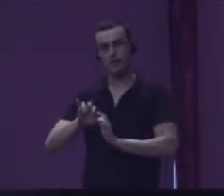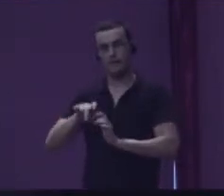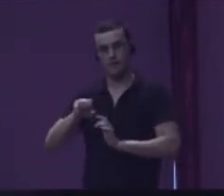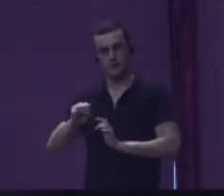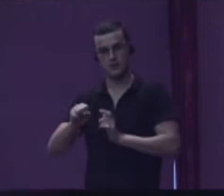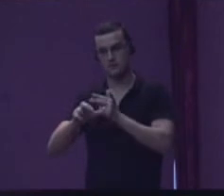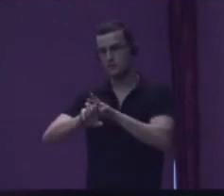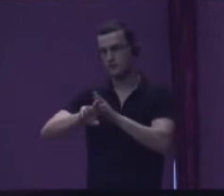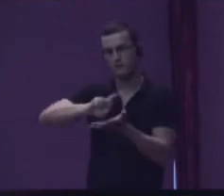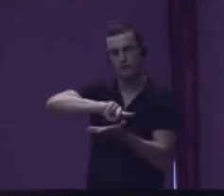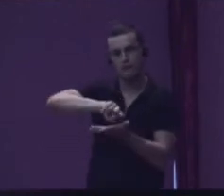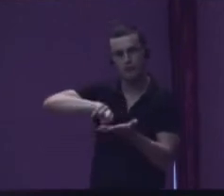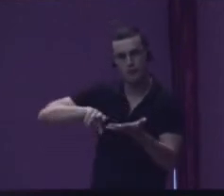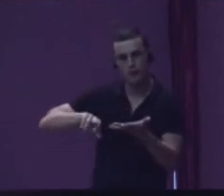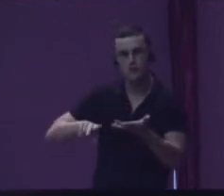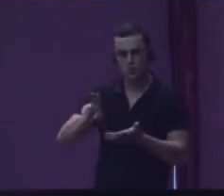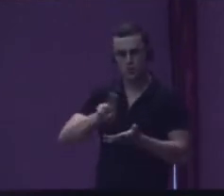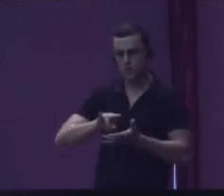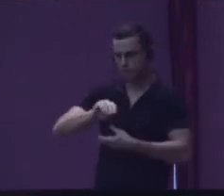also.